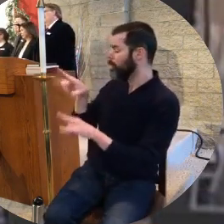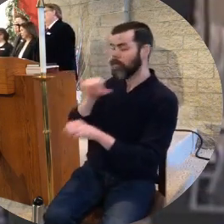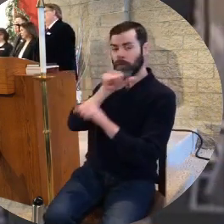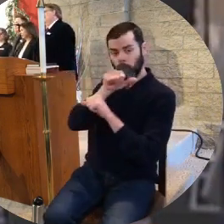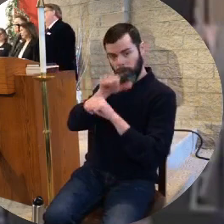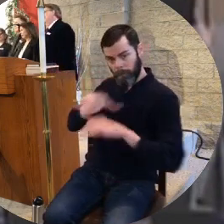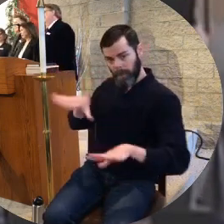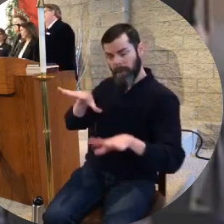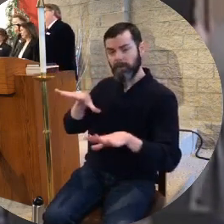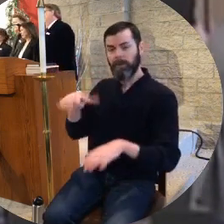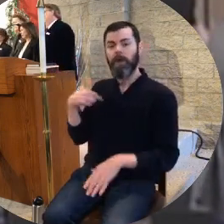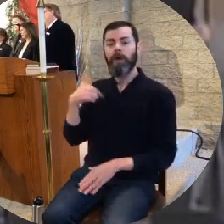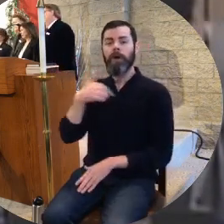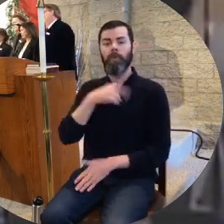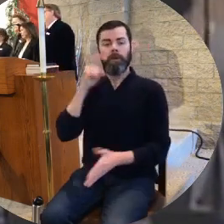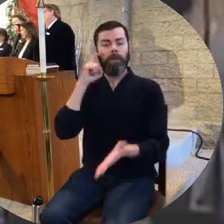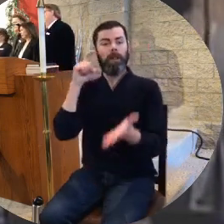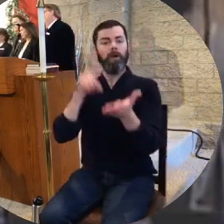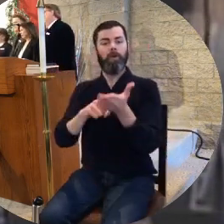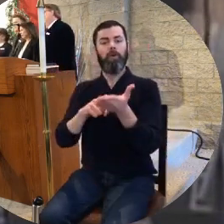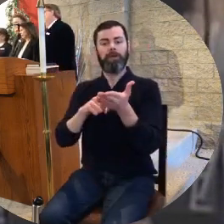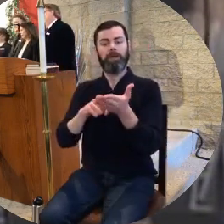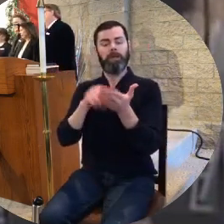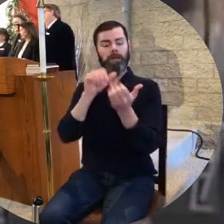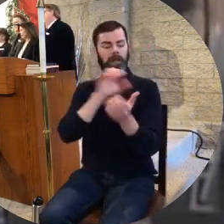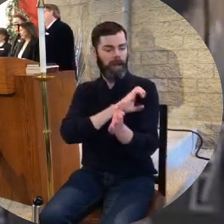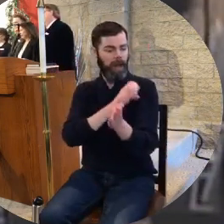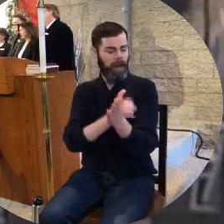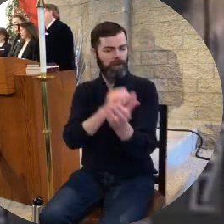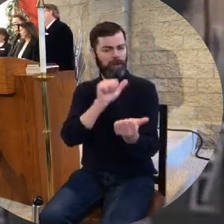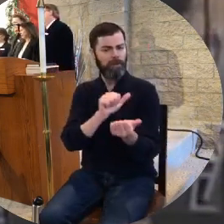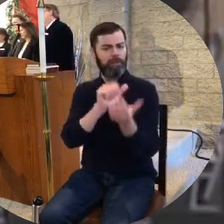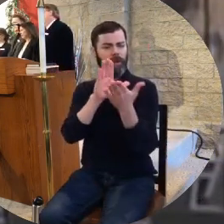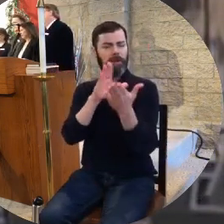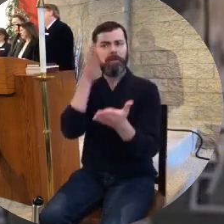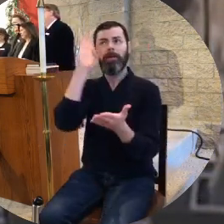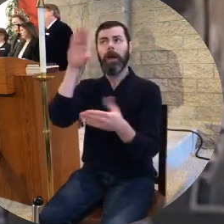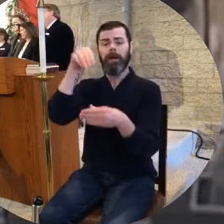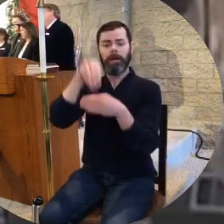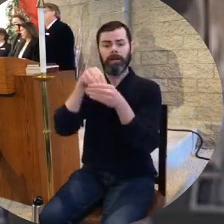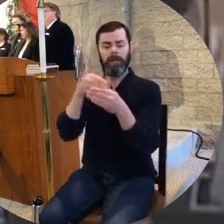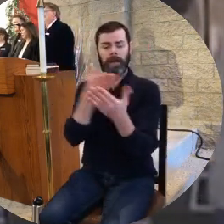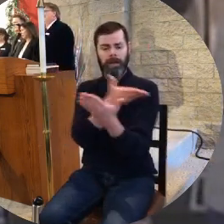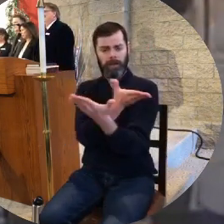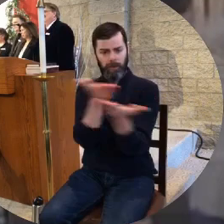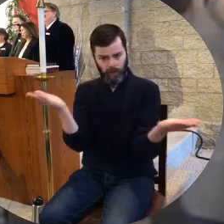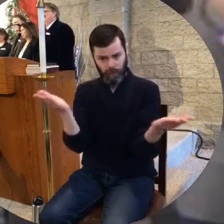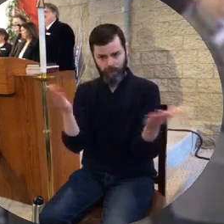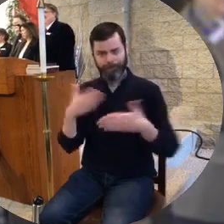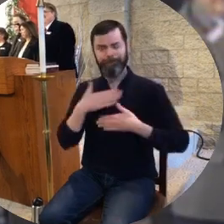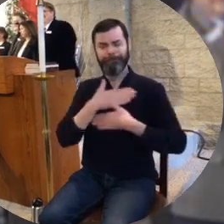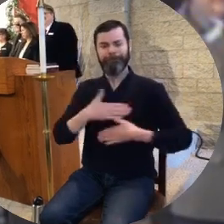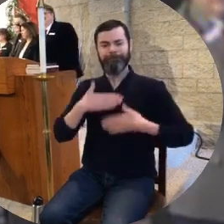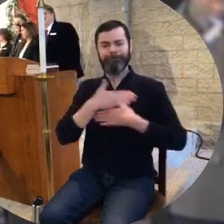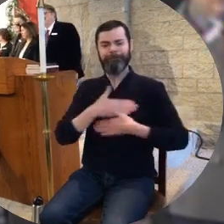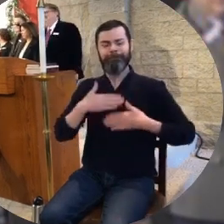you, and we behold the living presence of God within you. Let's appreciate these board members.